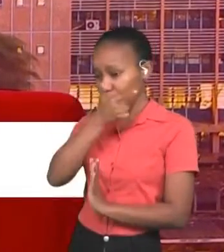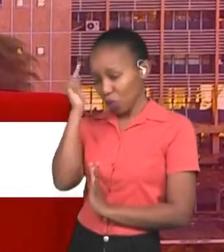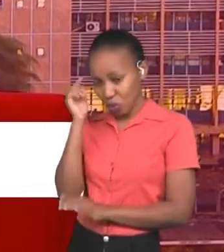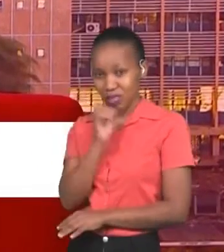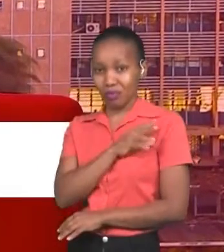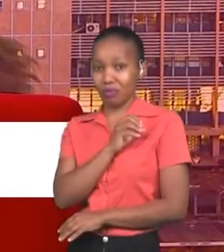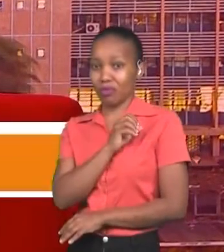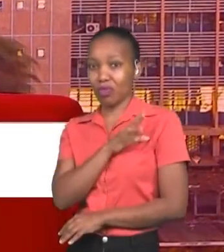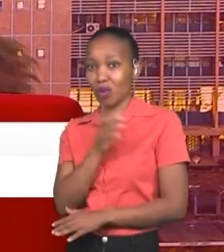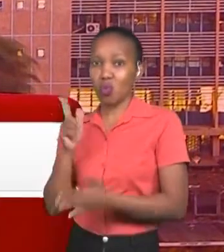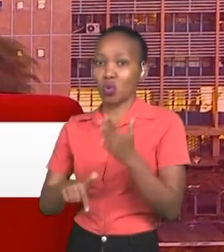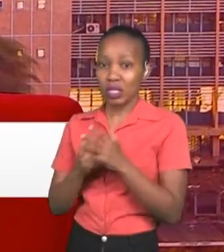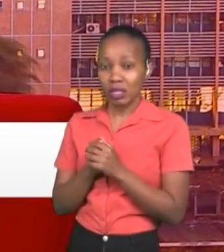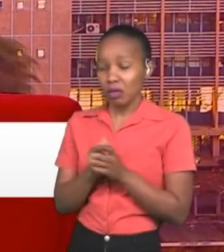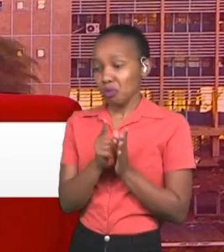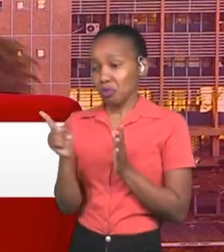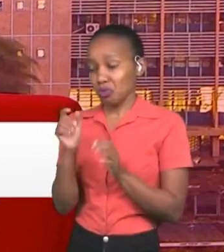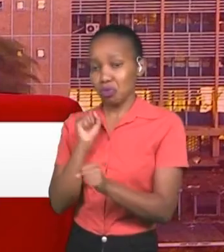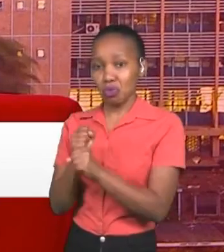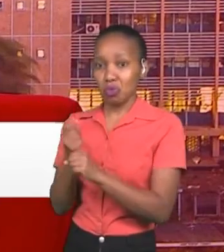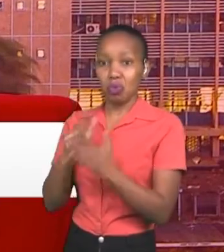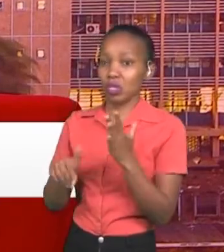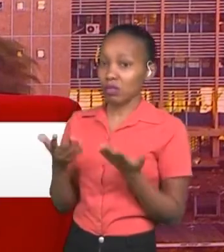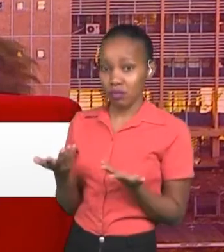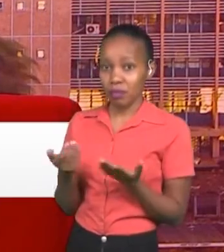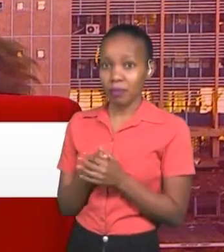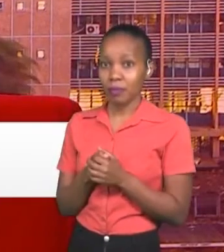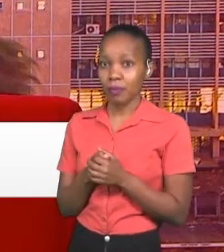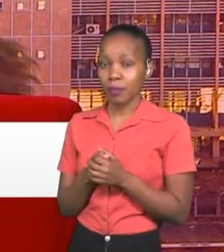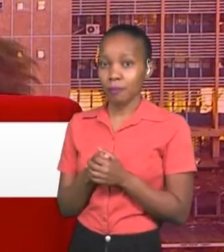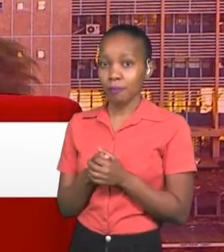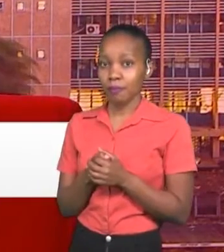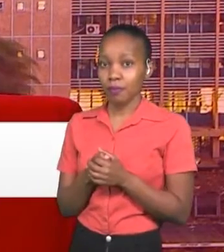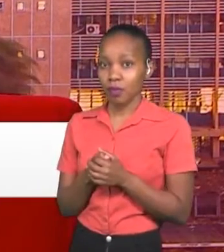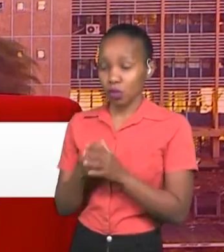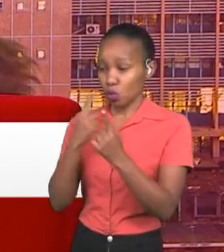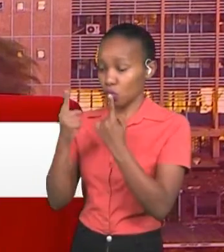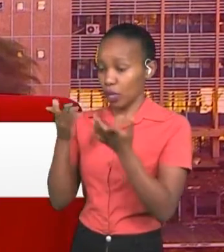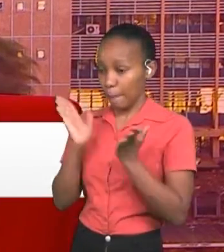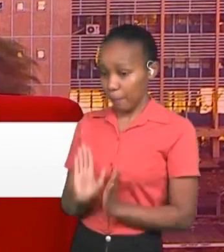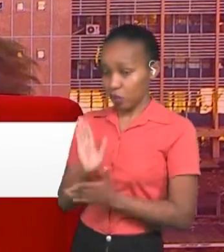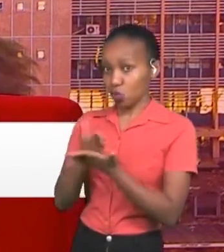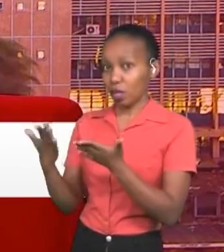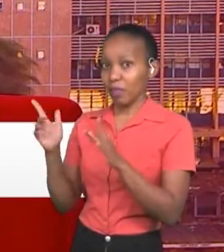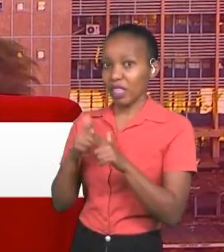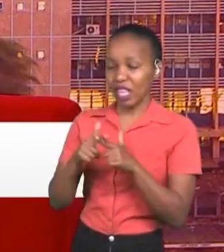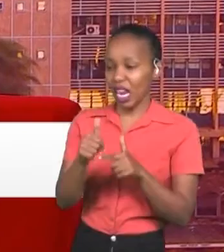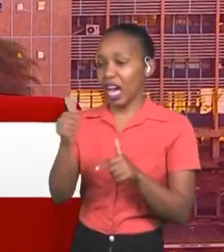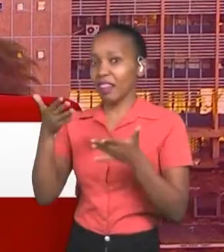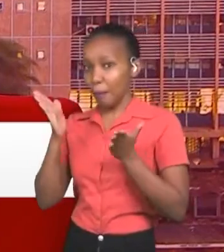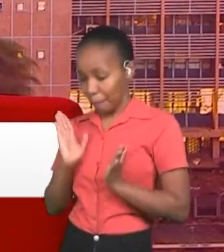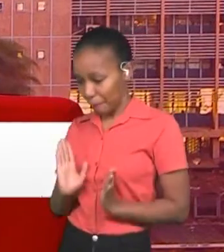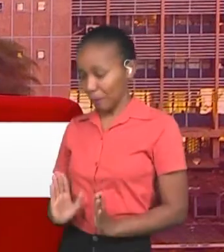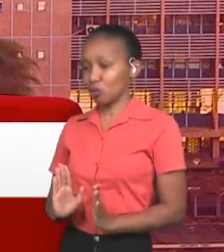of how you're gonna take it and what. Unajua watu wanakuaga na ile ndio naambia msee kitu. Alafu msee anaenda kuambia mtu